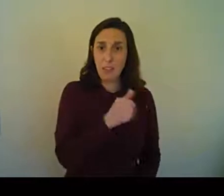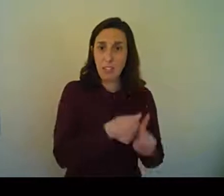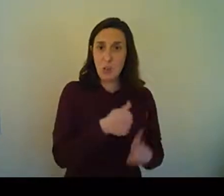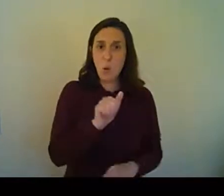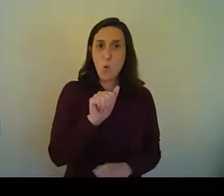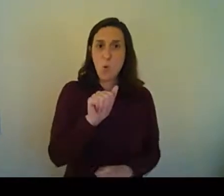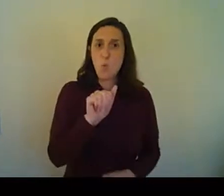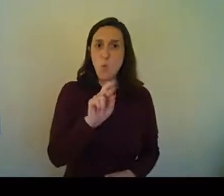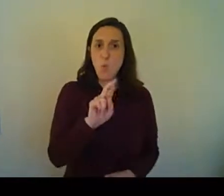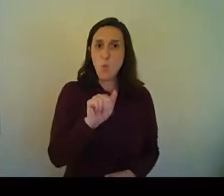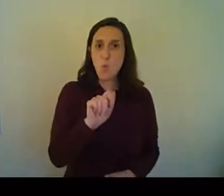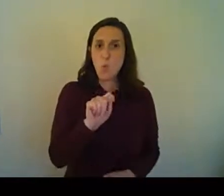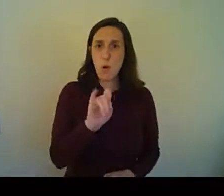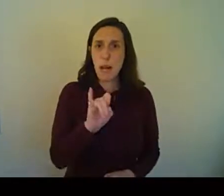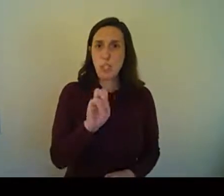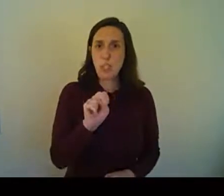represented by,